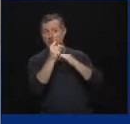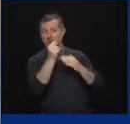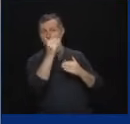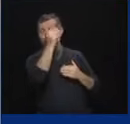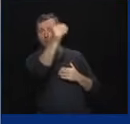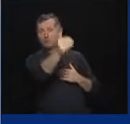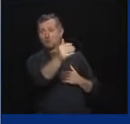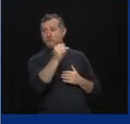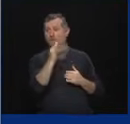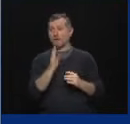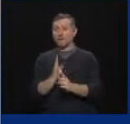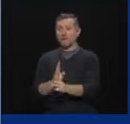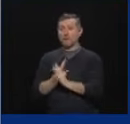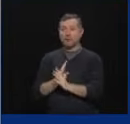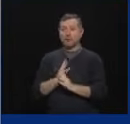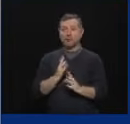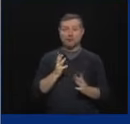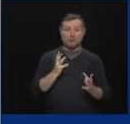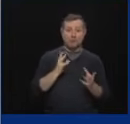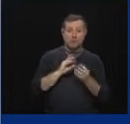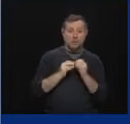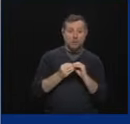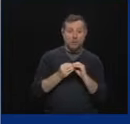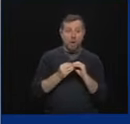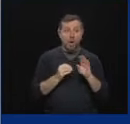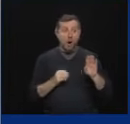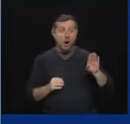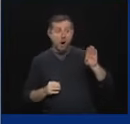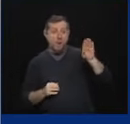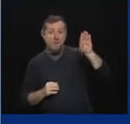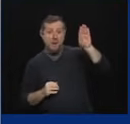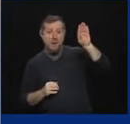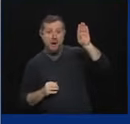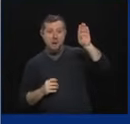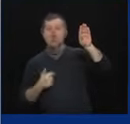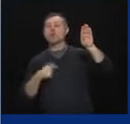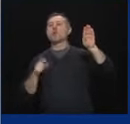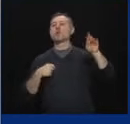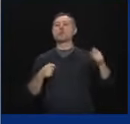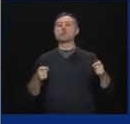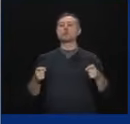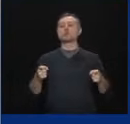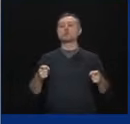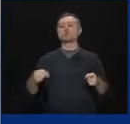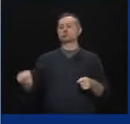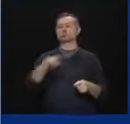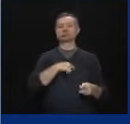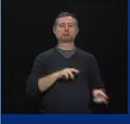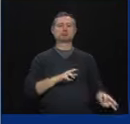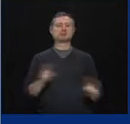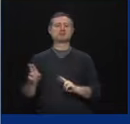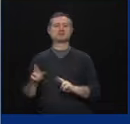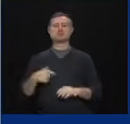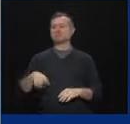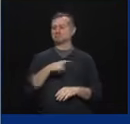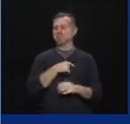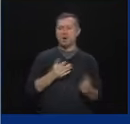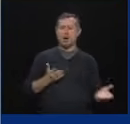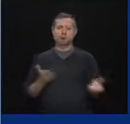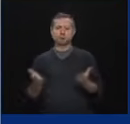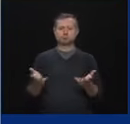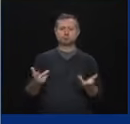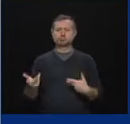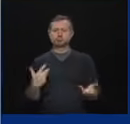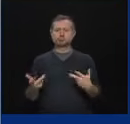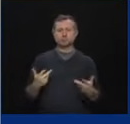make some more decisions with respect to our hospitals, and they're ready. This will not be new to them, and they're watching the numbers just as closely as we are to make sure we have enough hospital